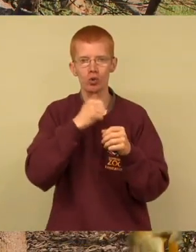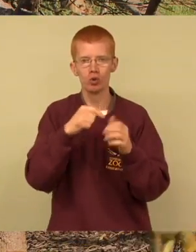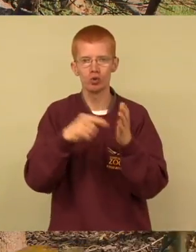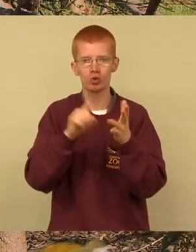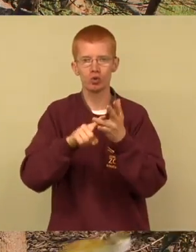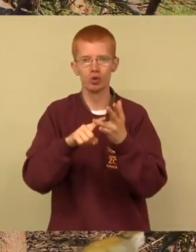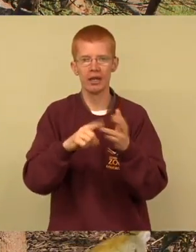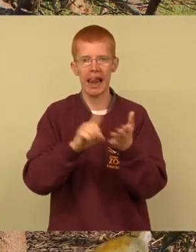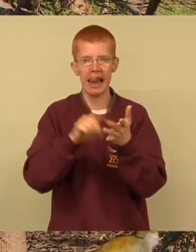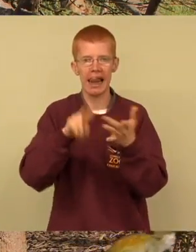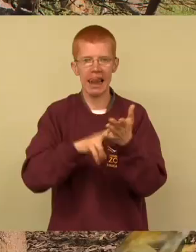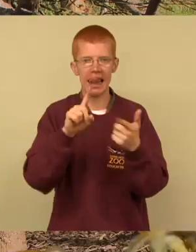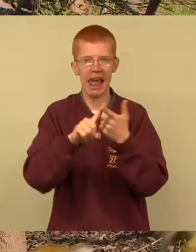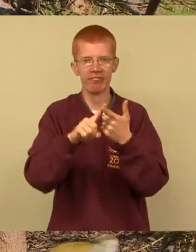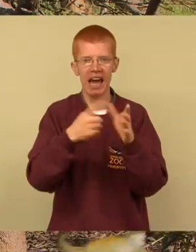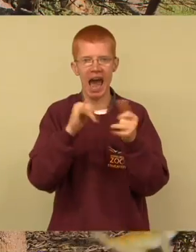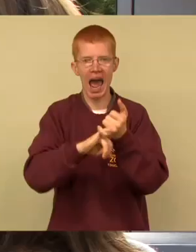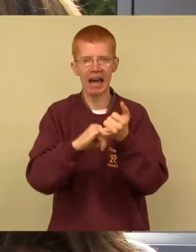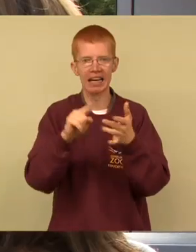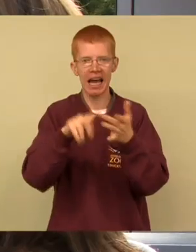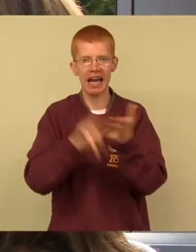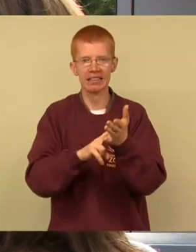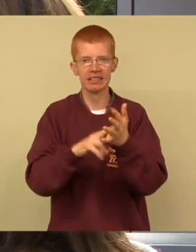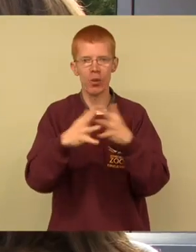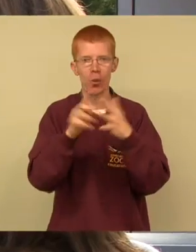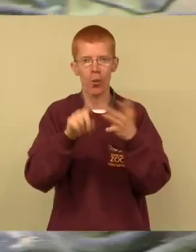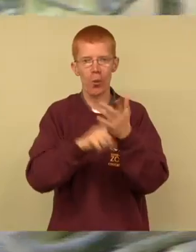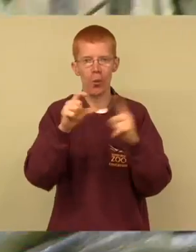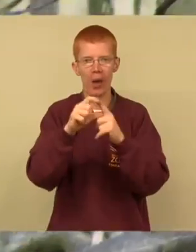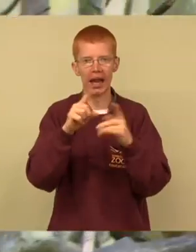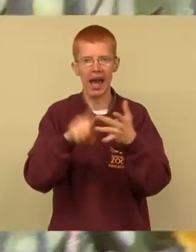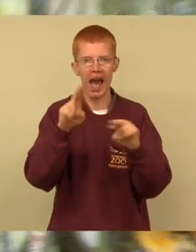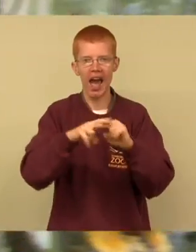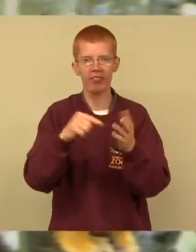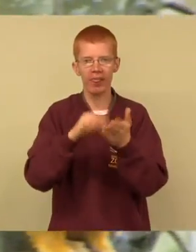the enclosure. So this is very positive when we're looking at their behaviour.